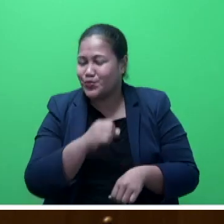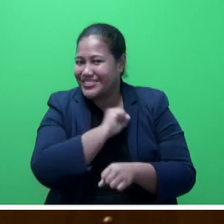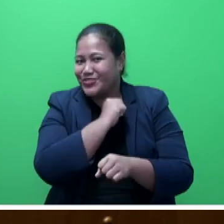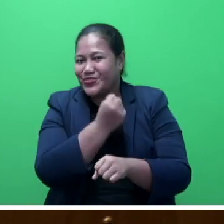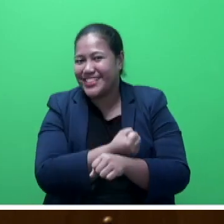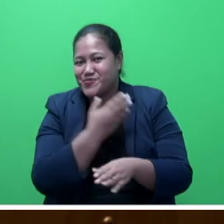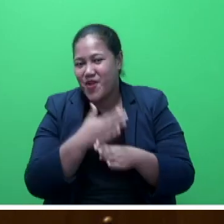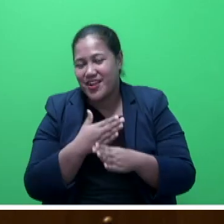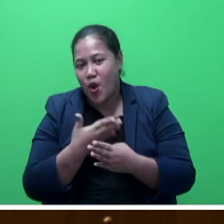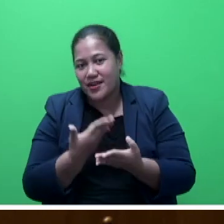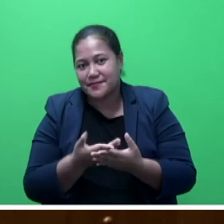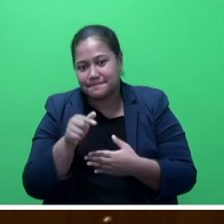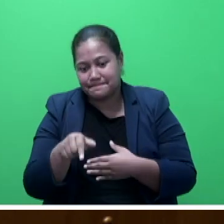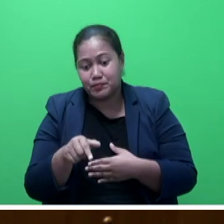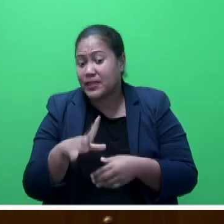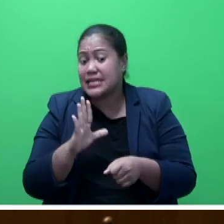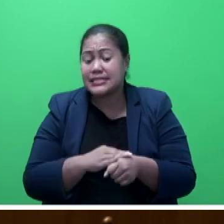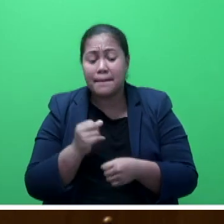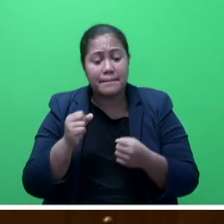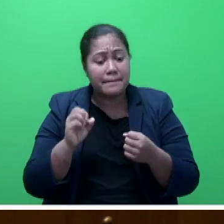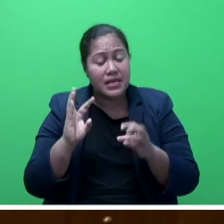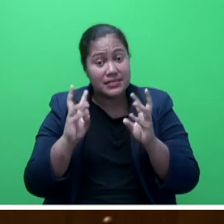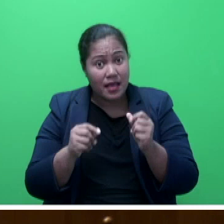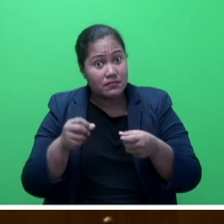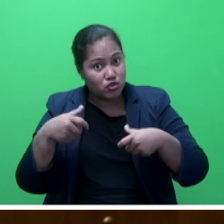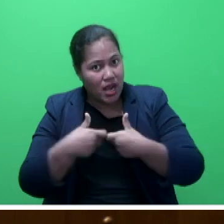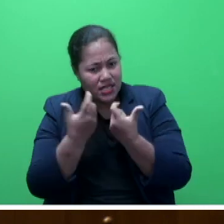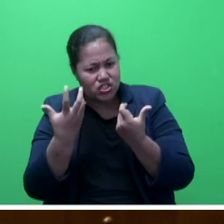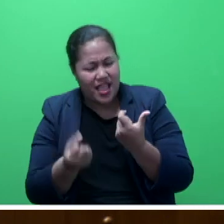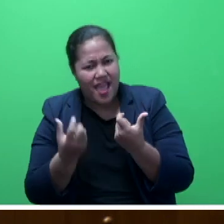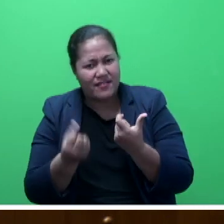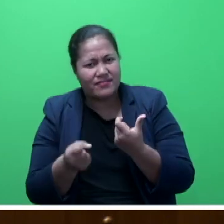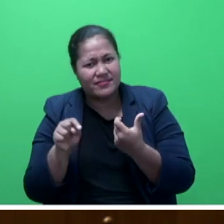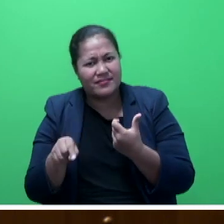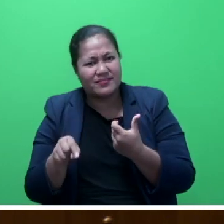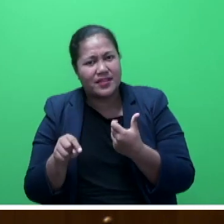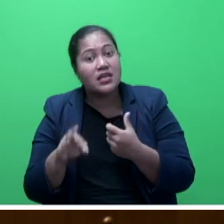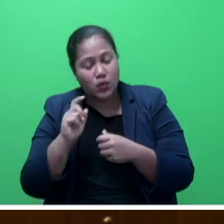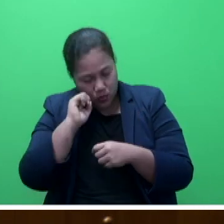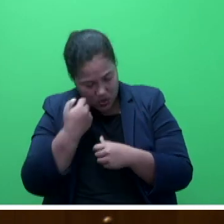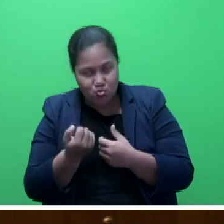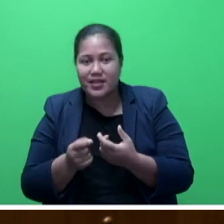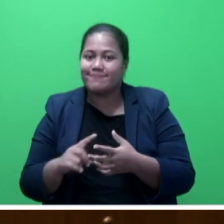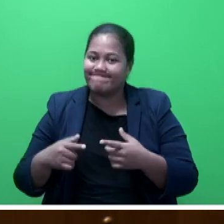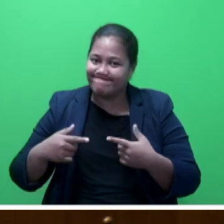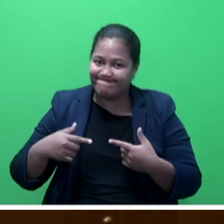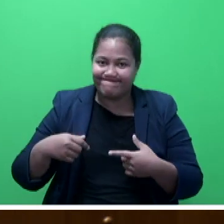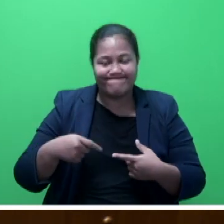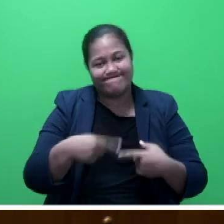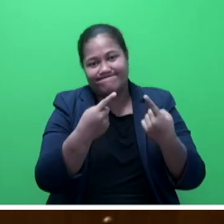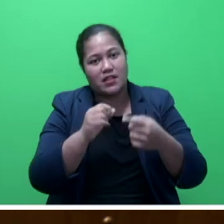Mr. Speaker, some challenges are meant to be overcome in a known period of time. We will defeat COVID, and relatively